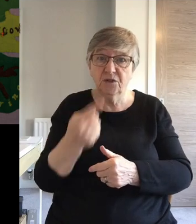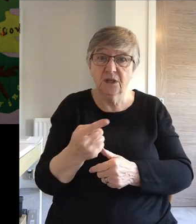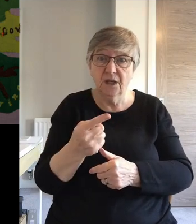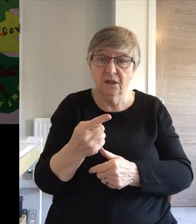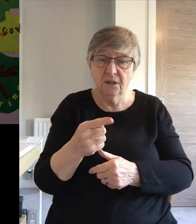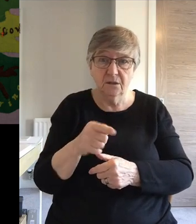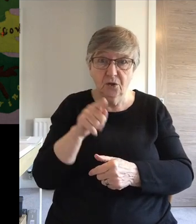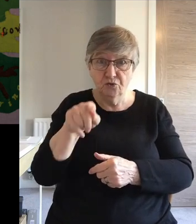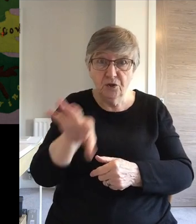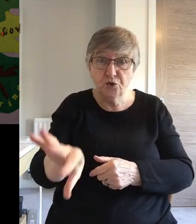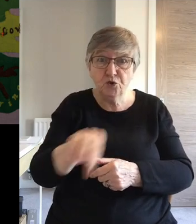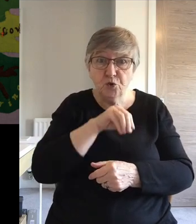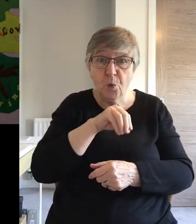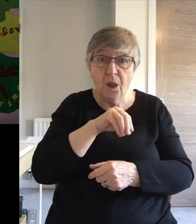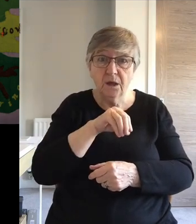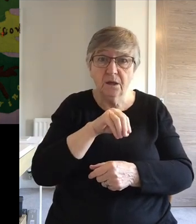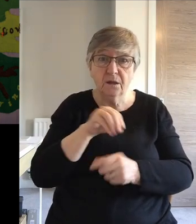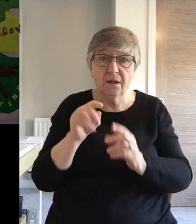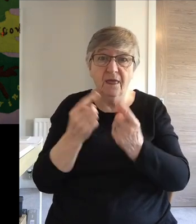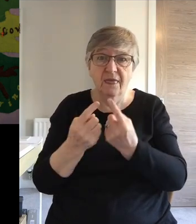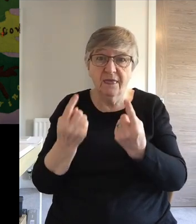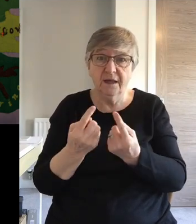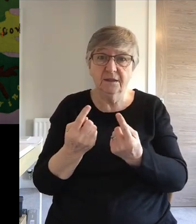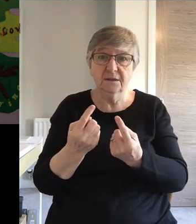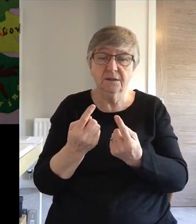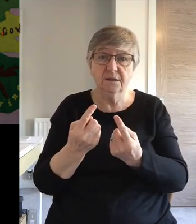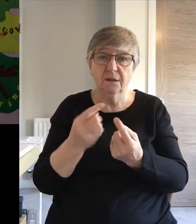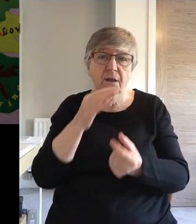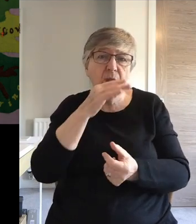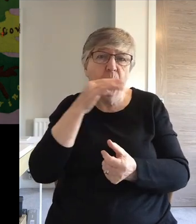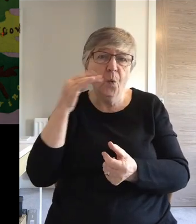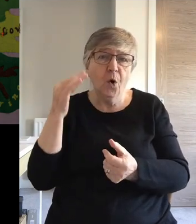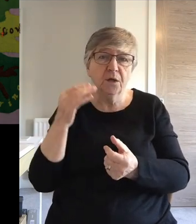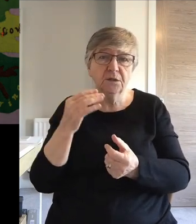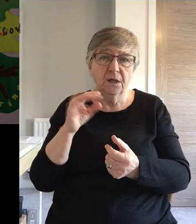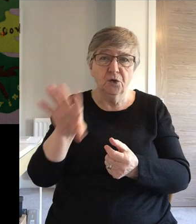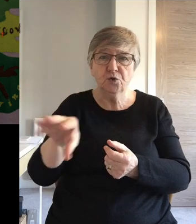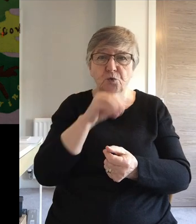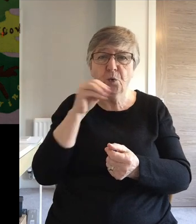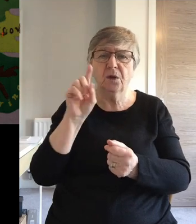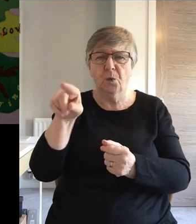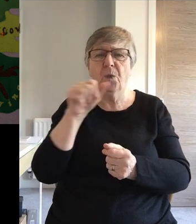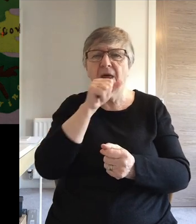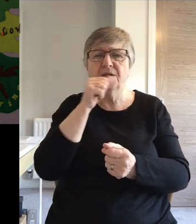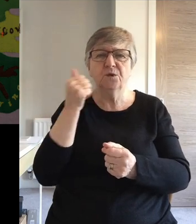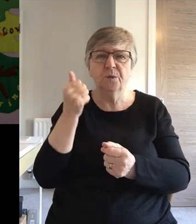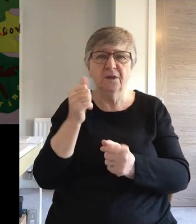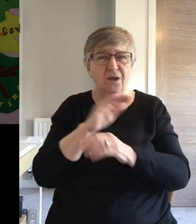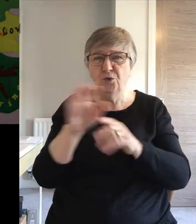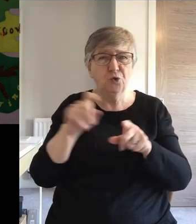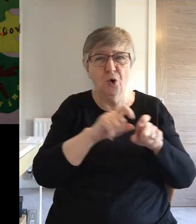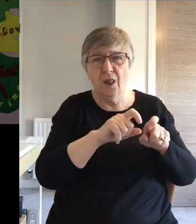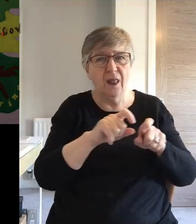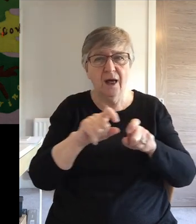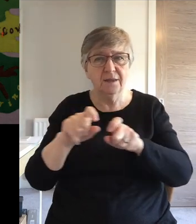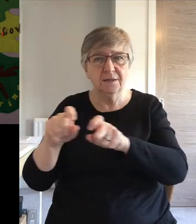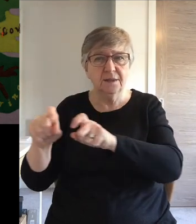17, she's stolen her stuff, stolen water. It's sweet. It's not real. It's not